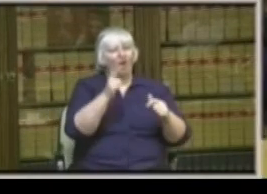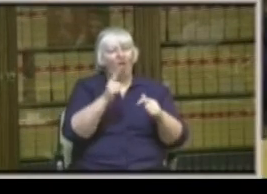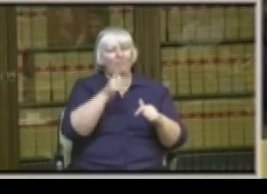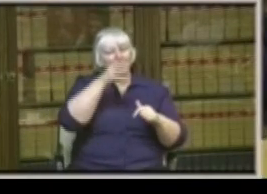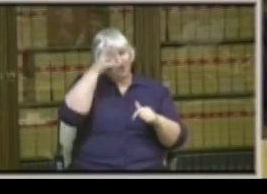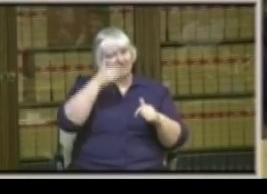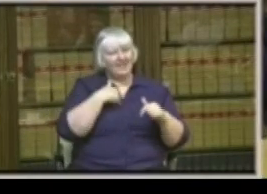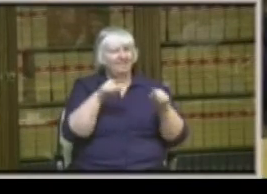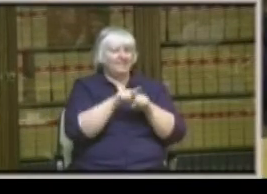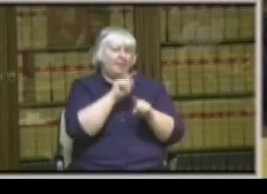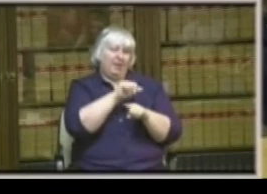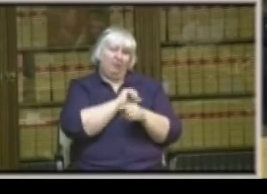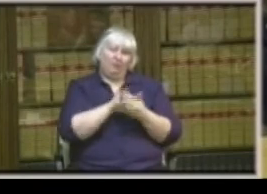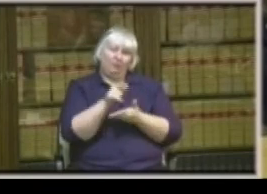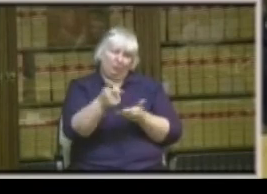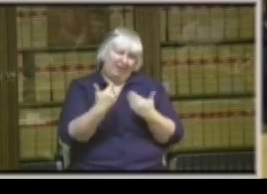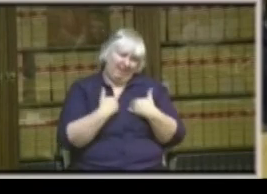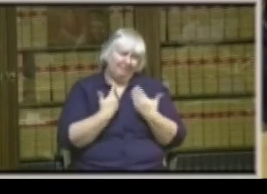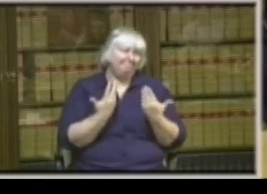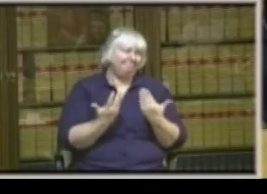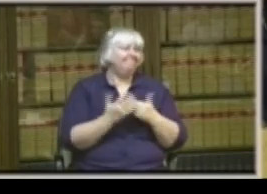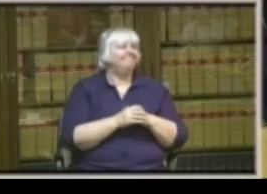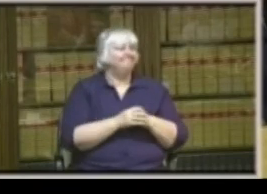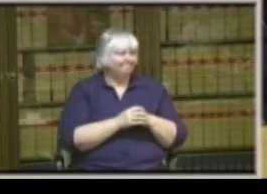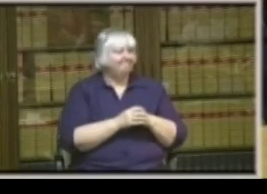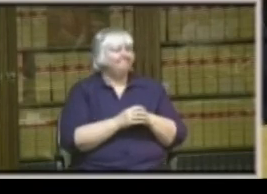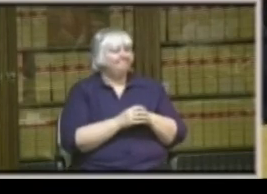parents would get that attitude that you have.